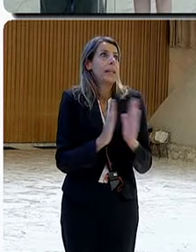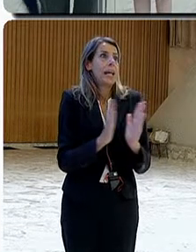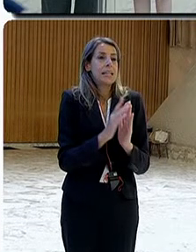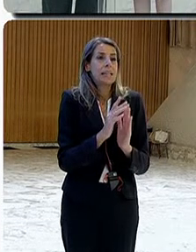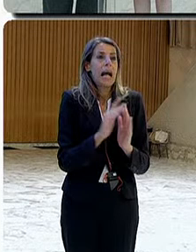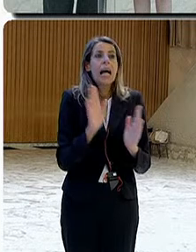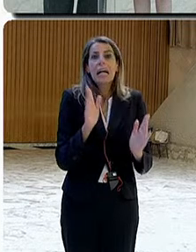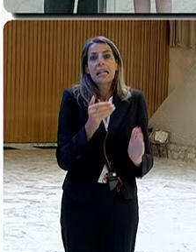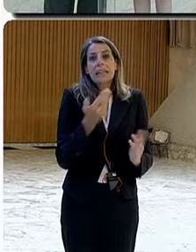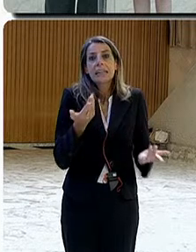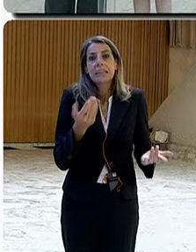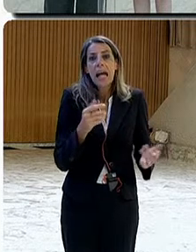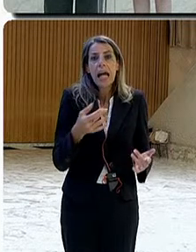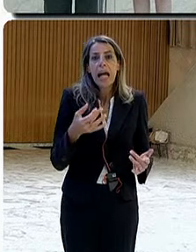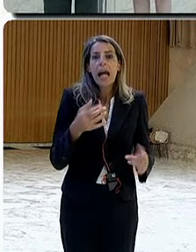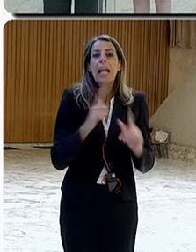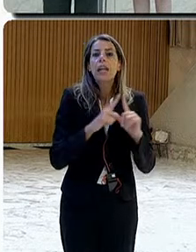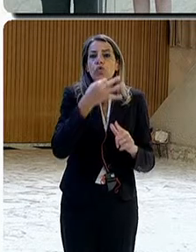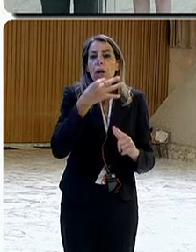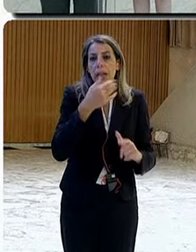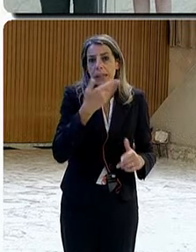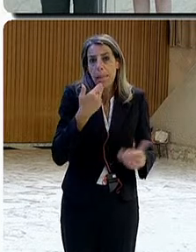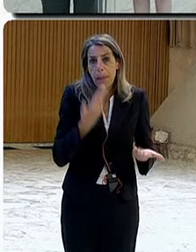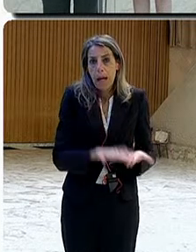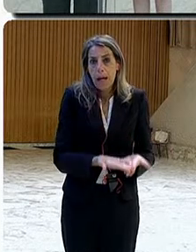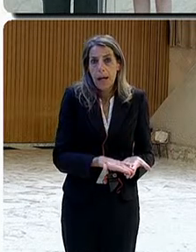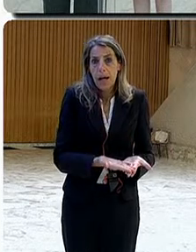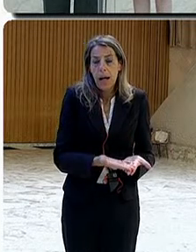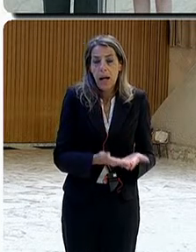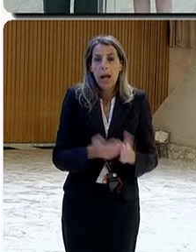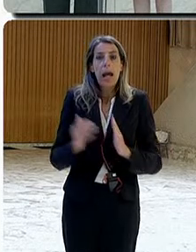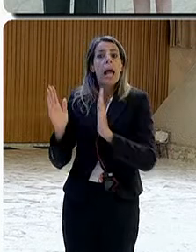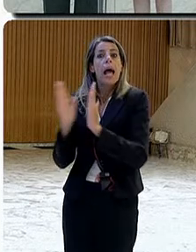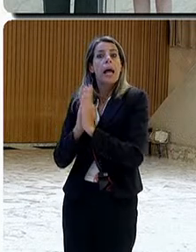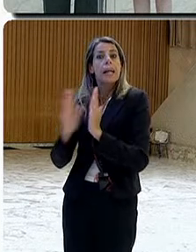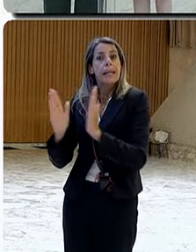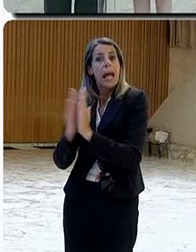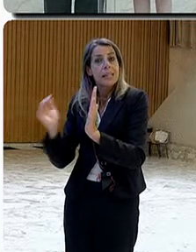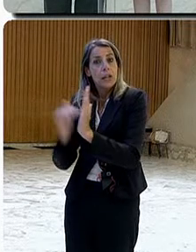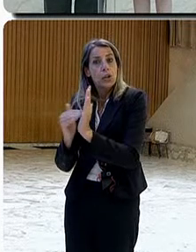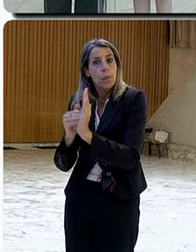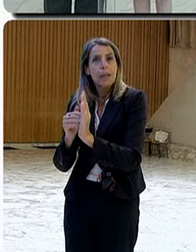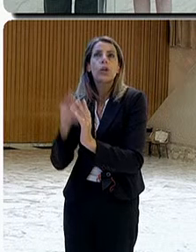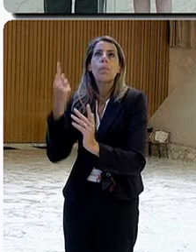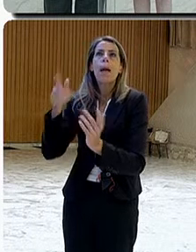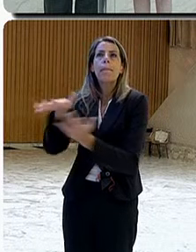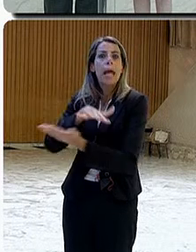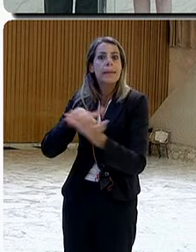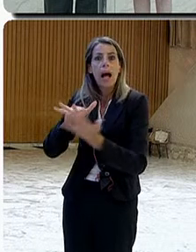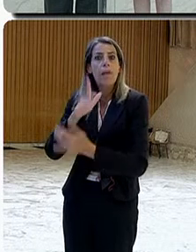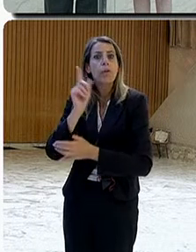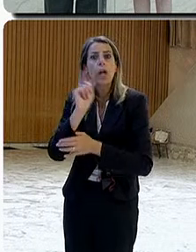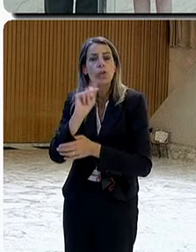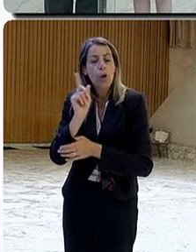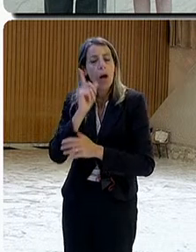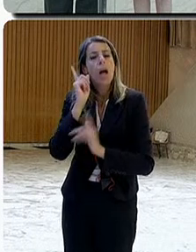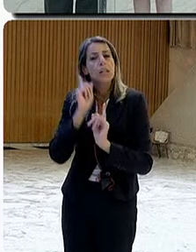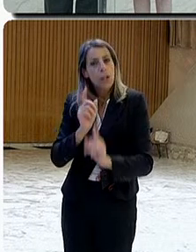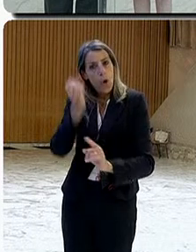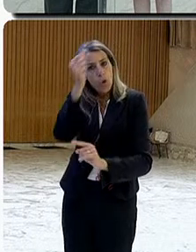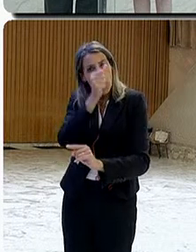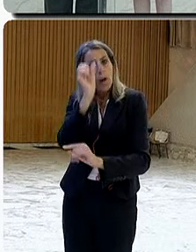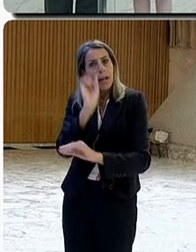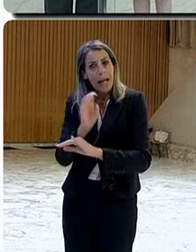liturgy of the Eucharist. The domestic church is not a metaphorical church. According to the Catechism,